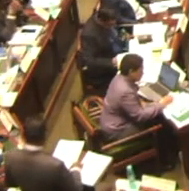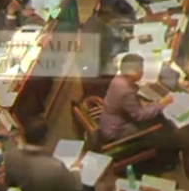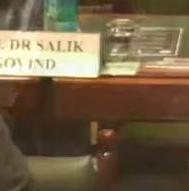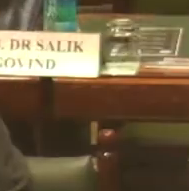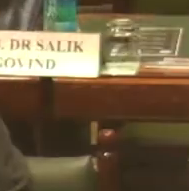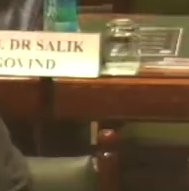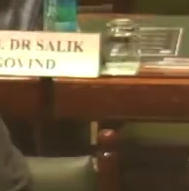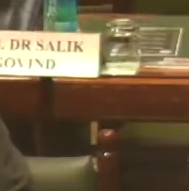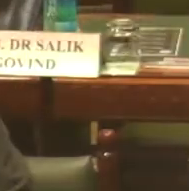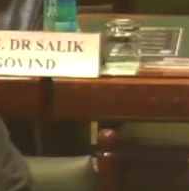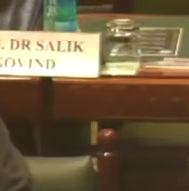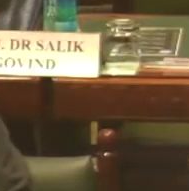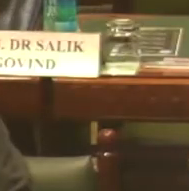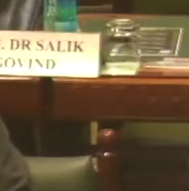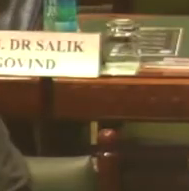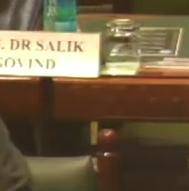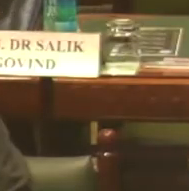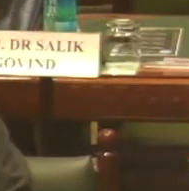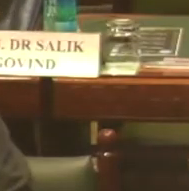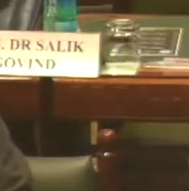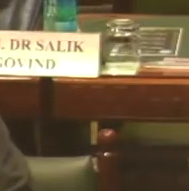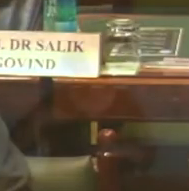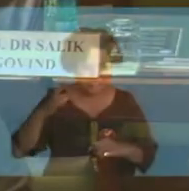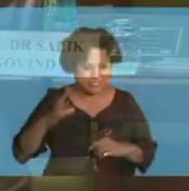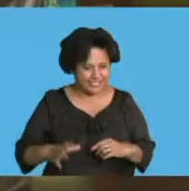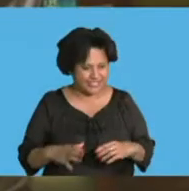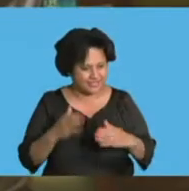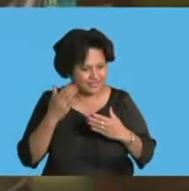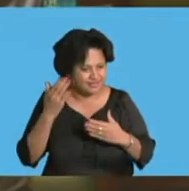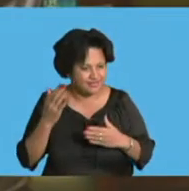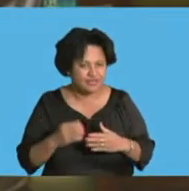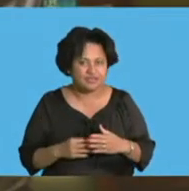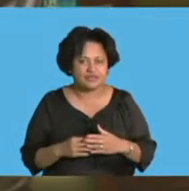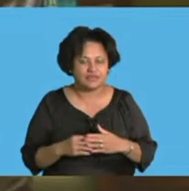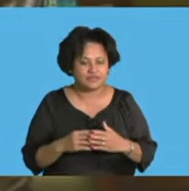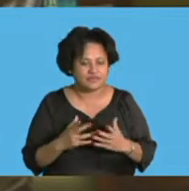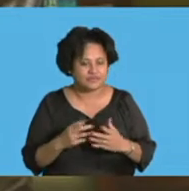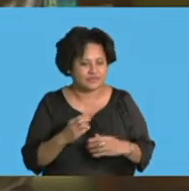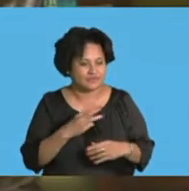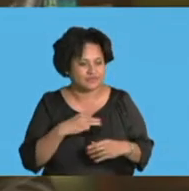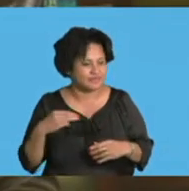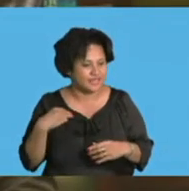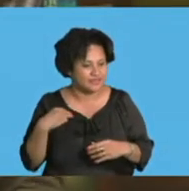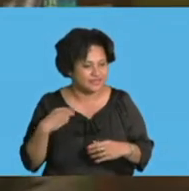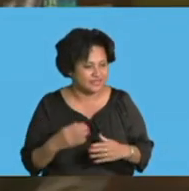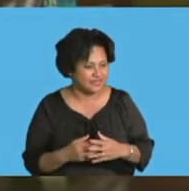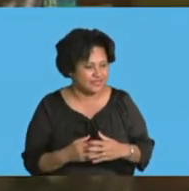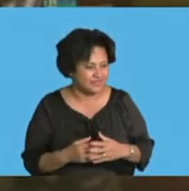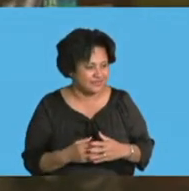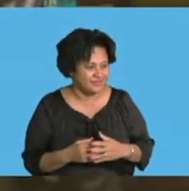Cabinet Ministers and Assistant Ministers, Honourable Members of the Parliament, good evening to you all.